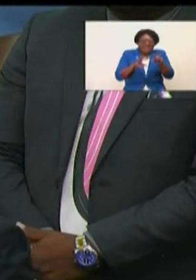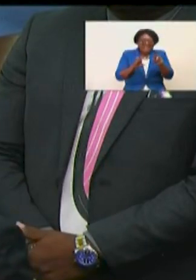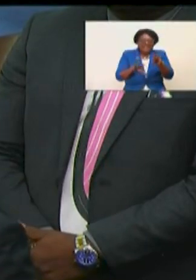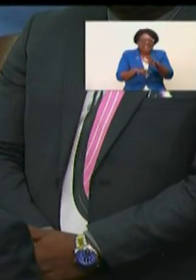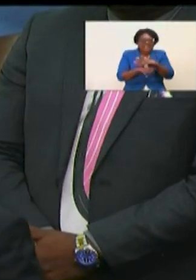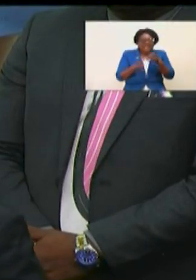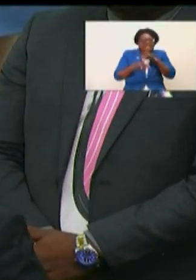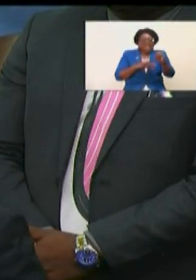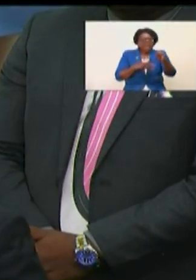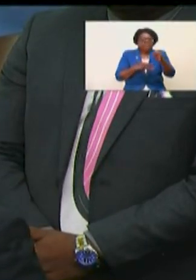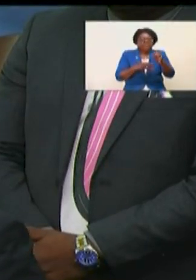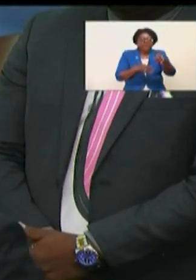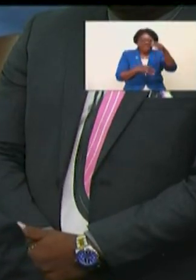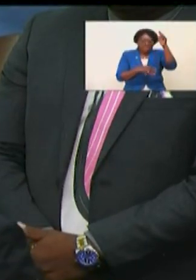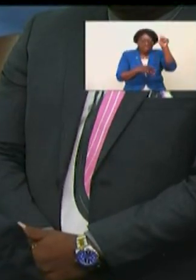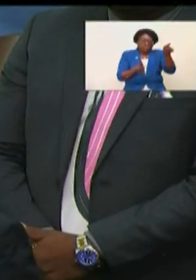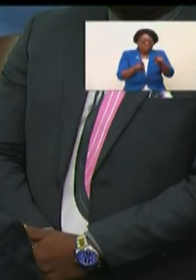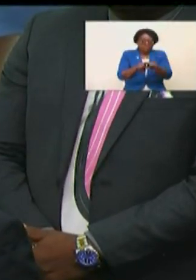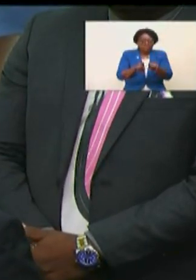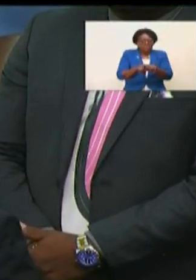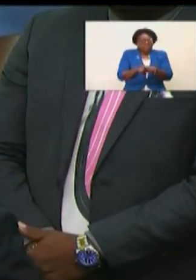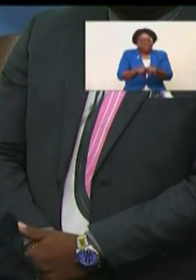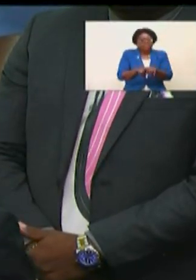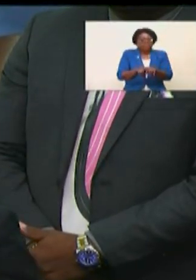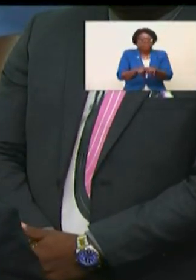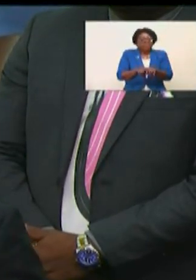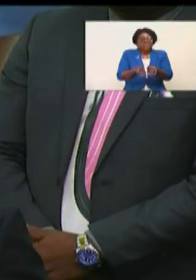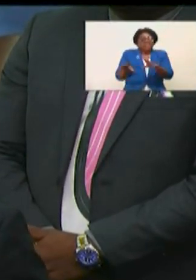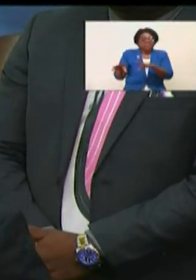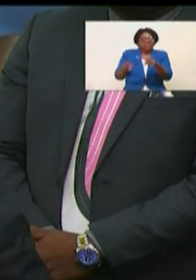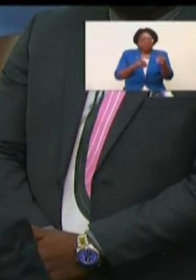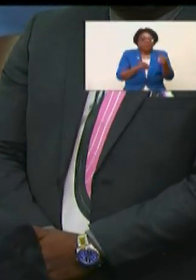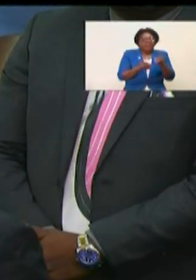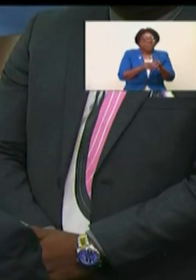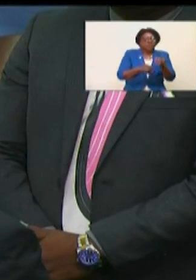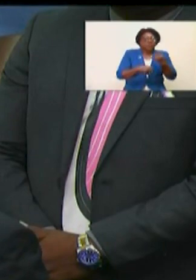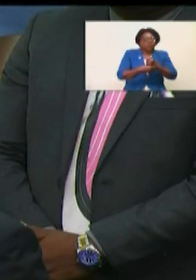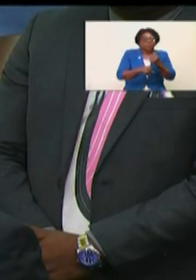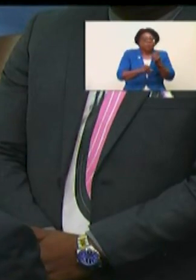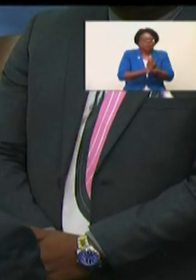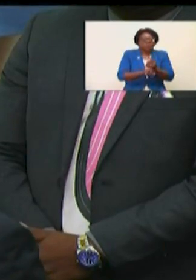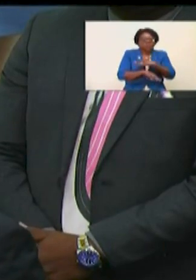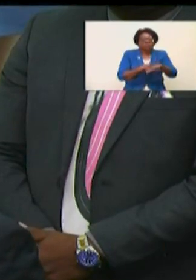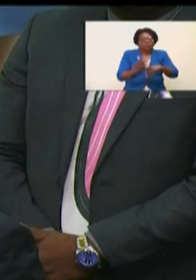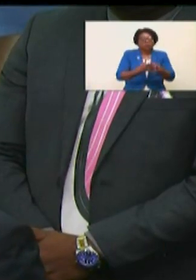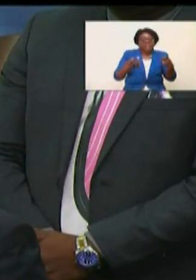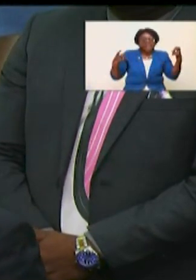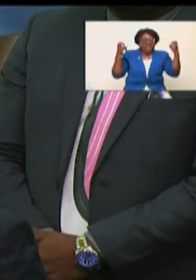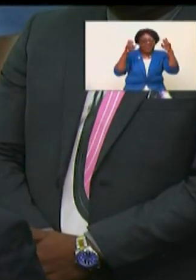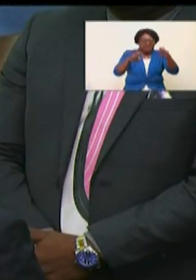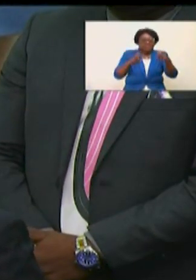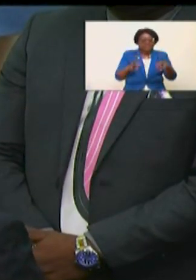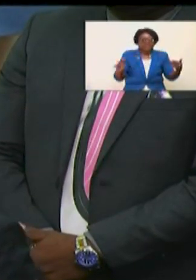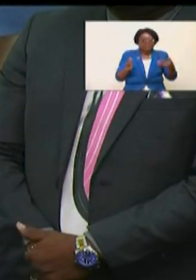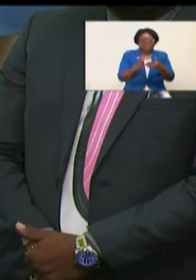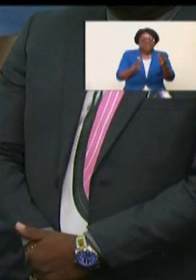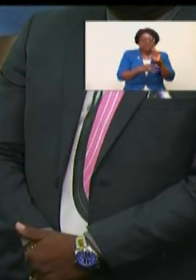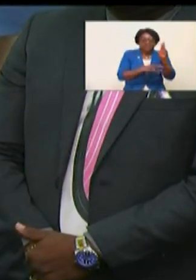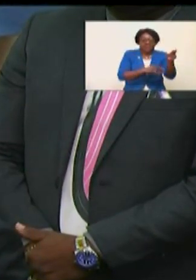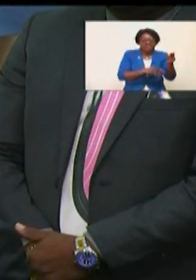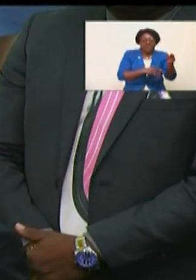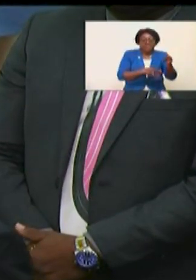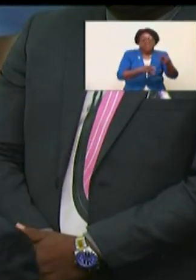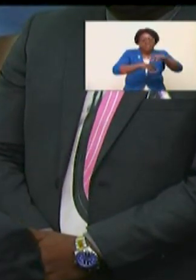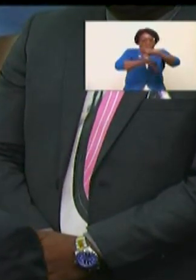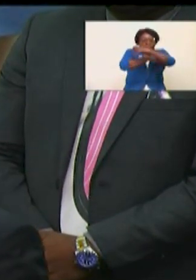a result of their hatred and envy for him, they sought to concoct all manner of evil against him. They stripped him of